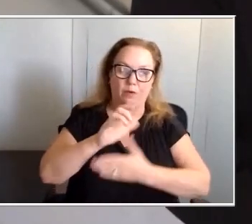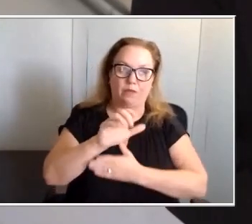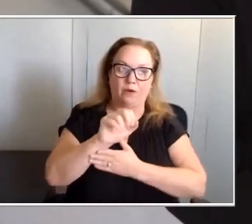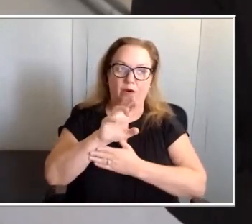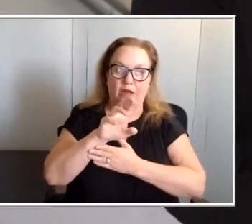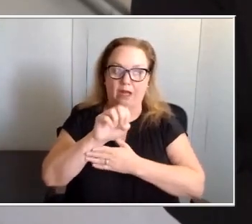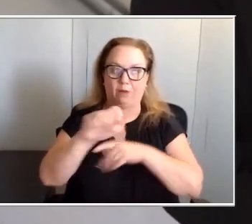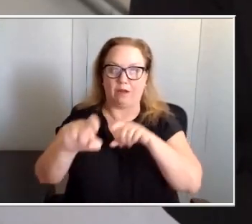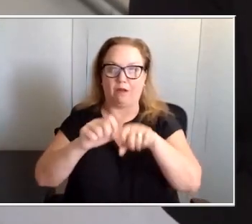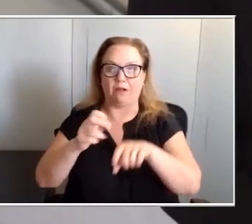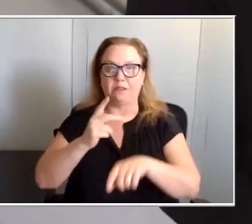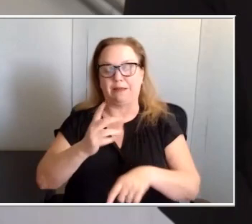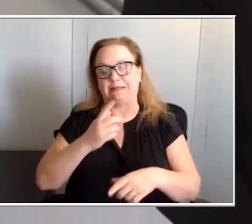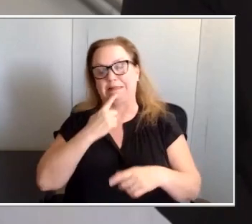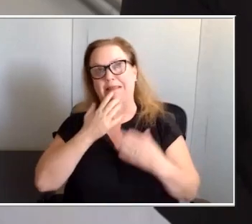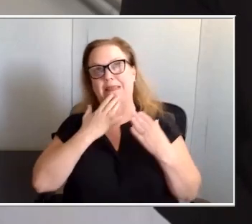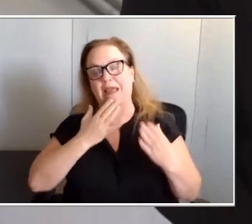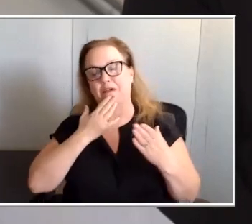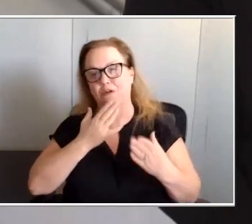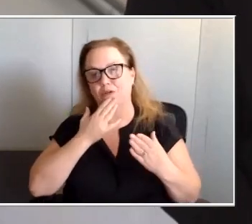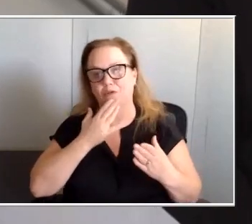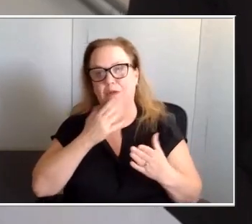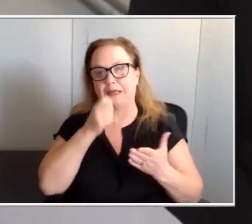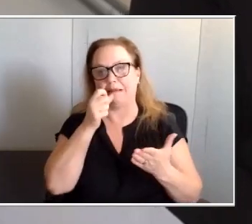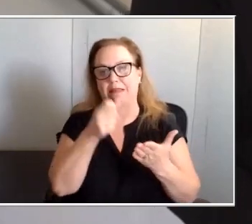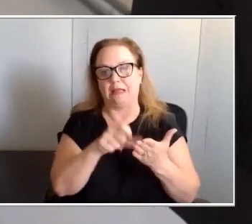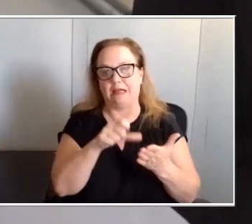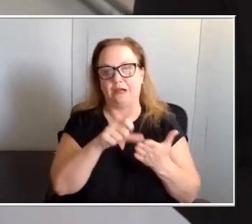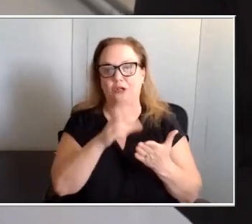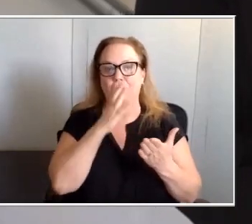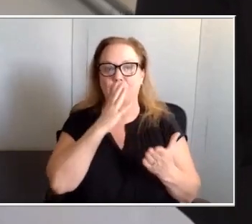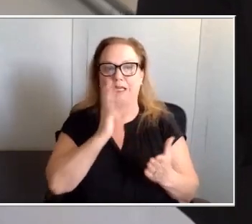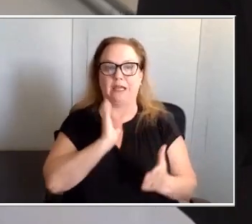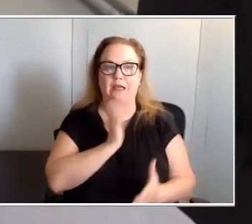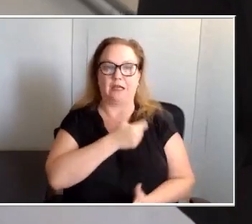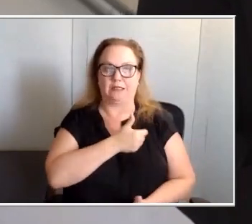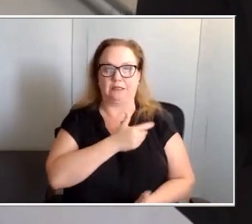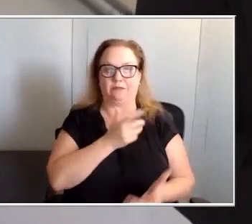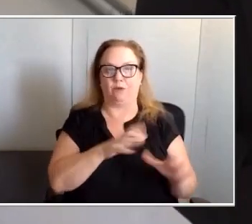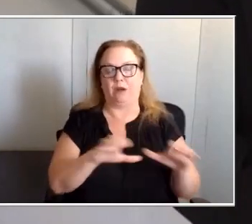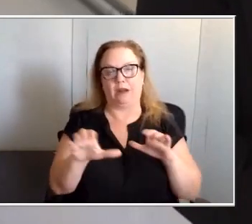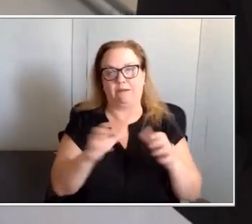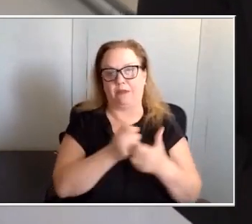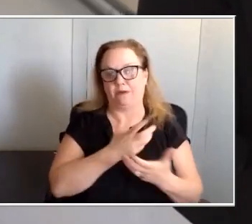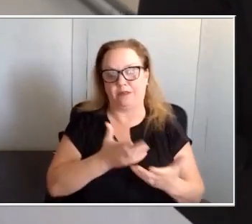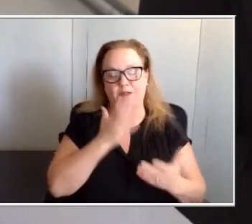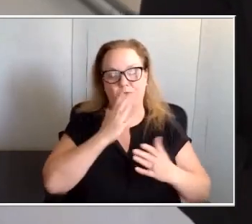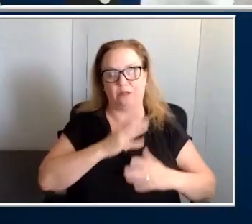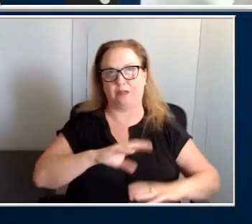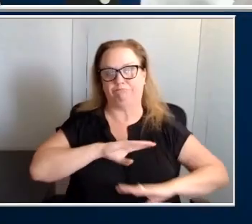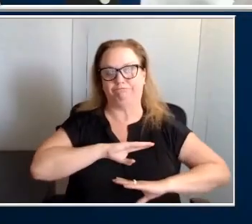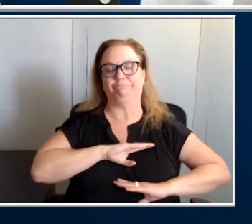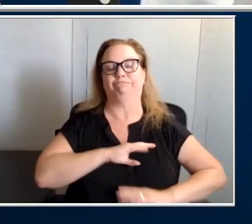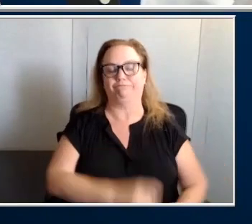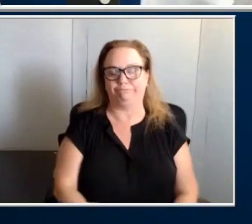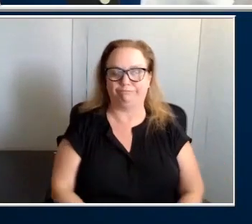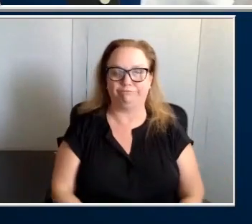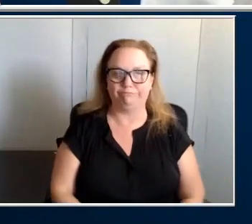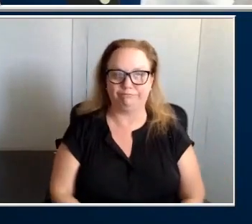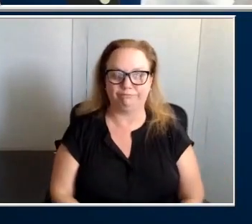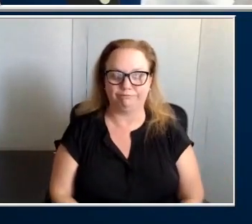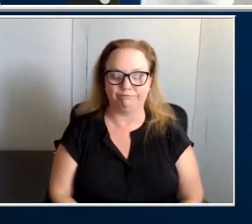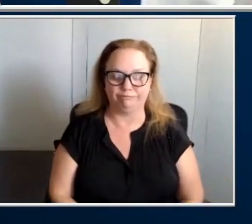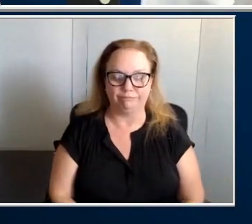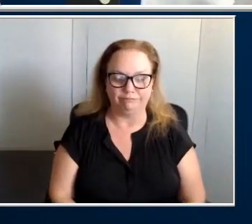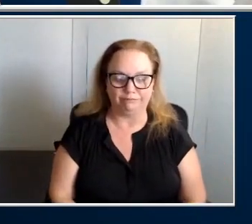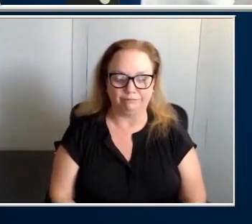back thanking us, we get letters thanking us for what we've done, and that's the most gratifying thing for me. Yeah, that's a